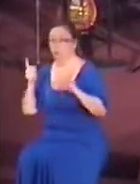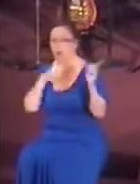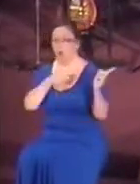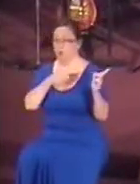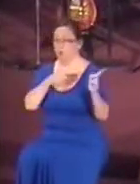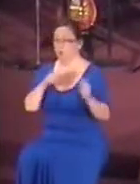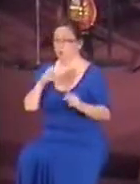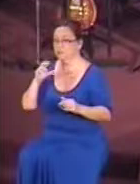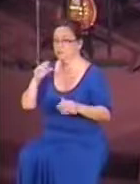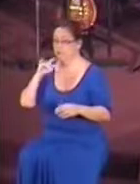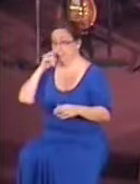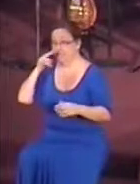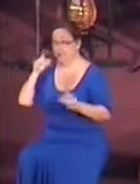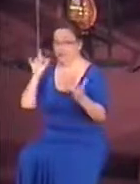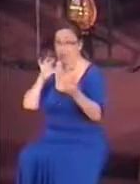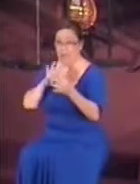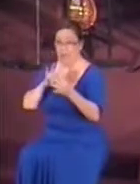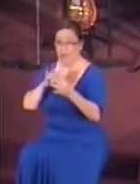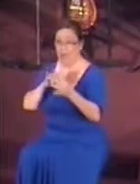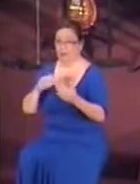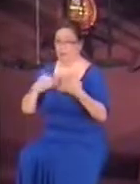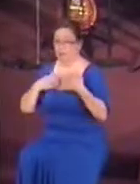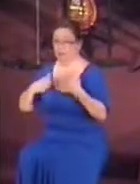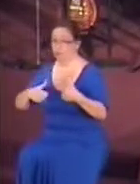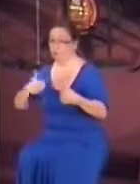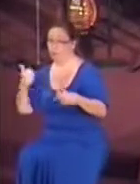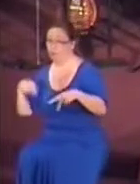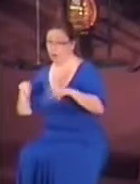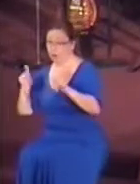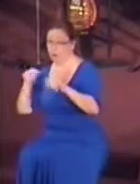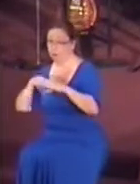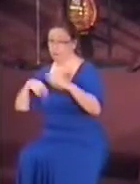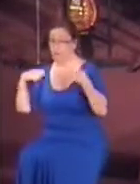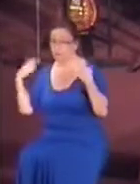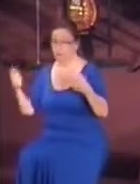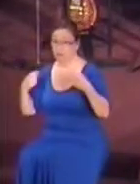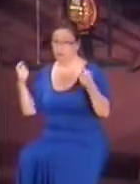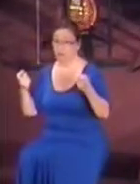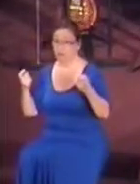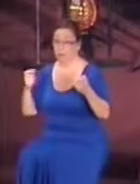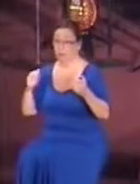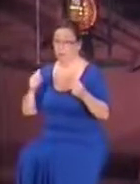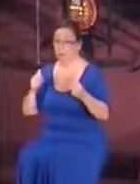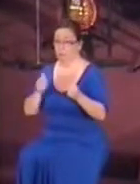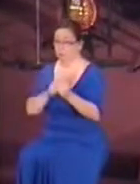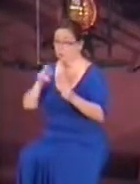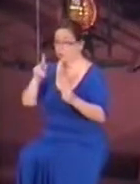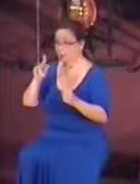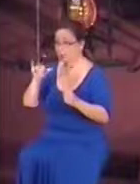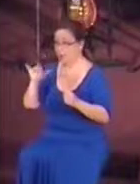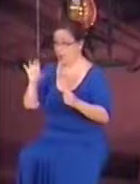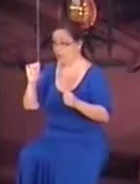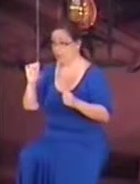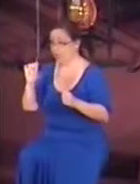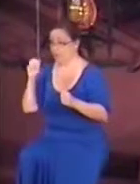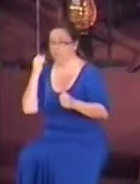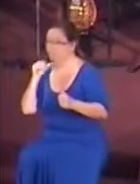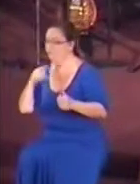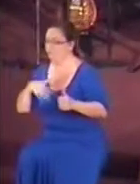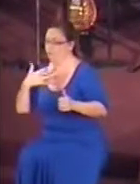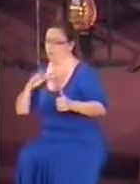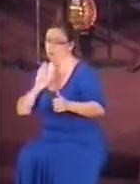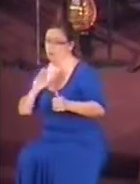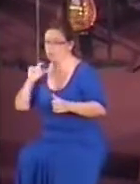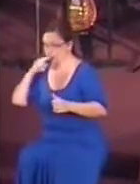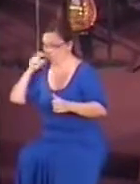There's going to be an alternative that's going to be offered in the gym and the youth area by Kyle. And so if you don't feel like that your